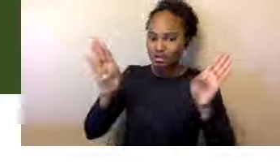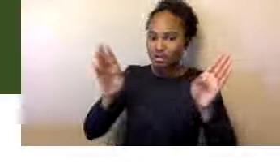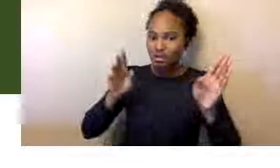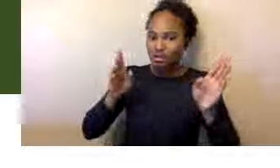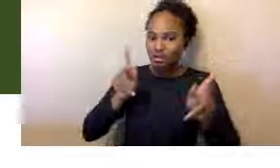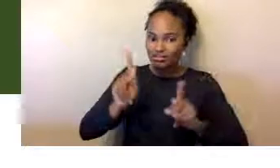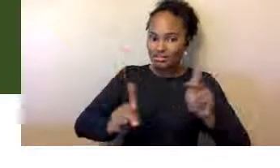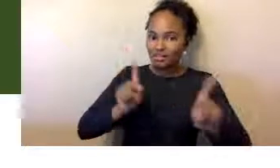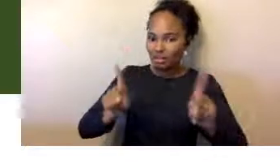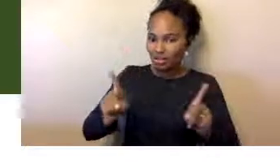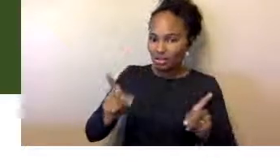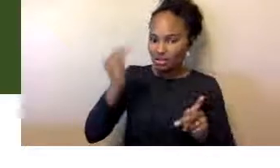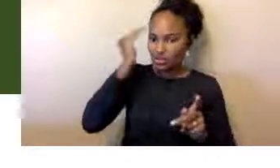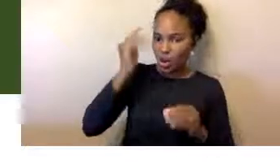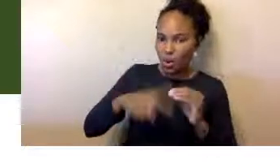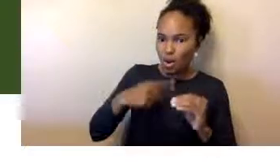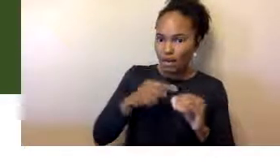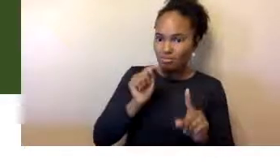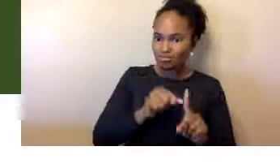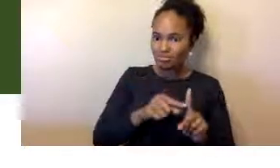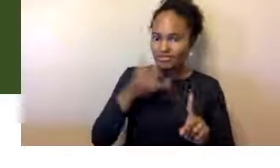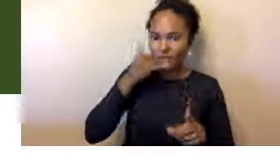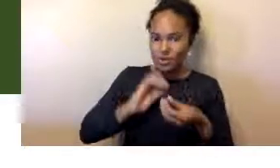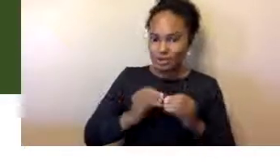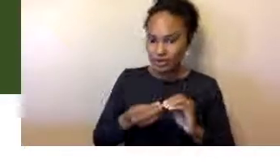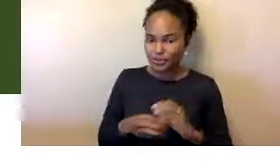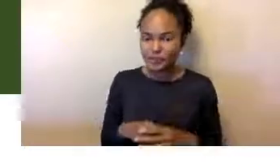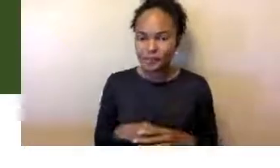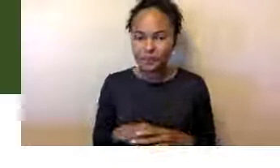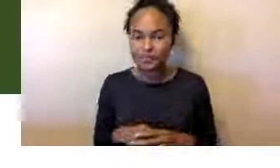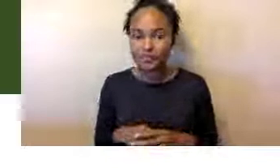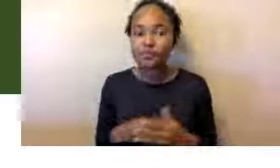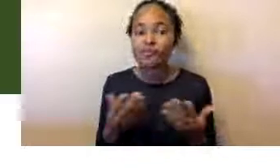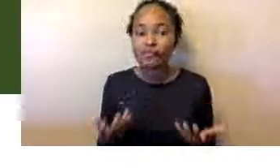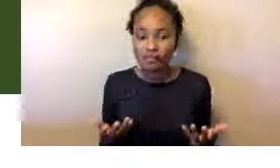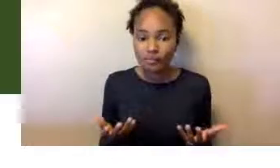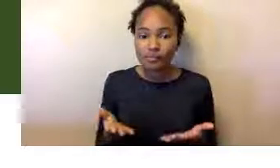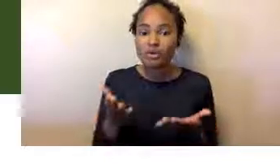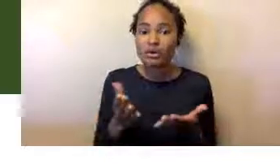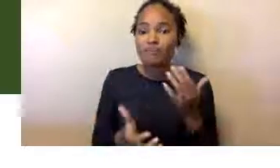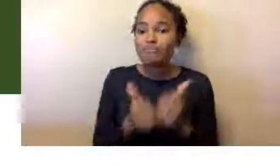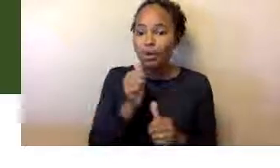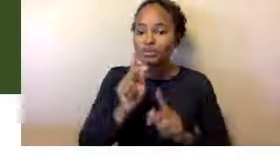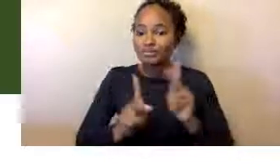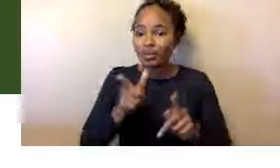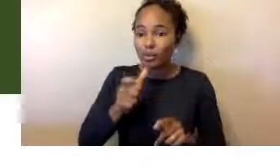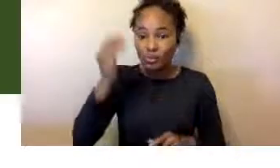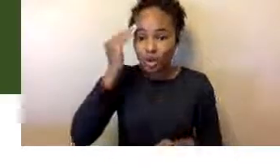informed of the crisis lines are individuals who are already receiving services within